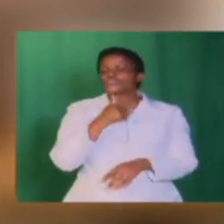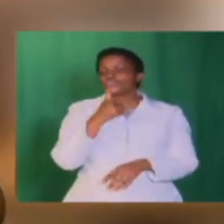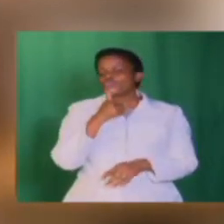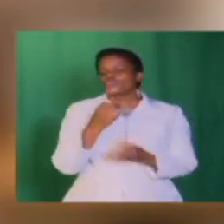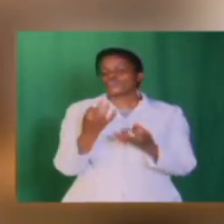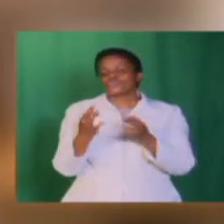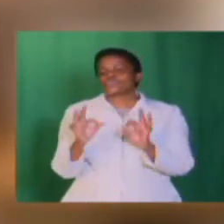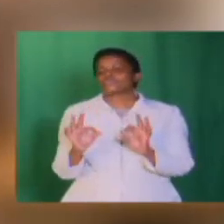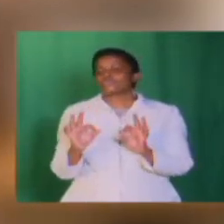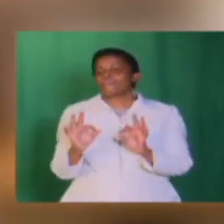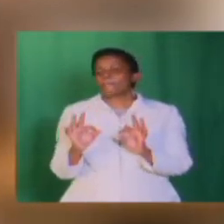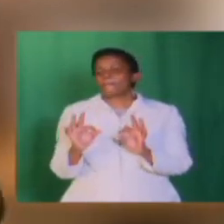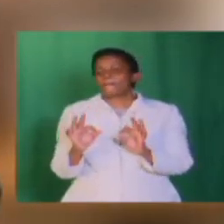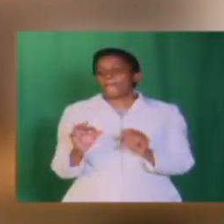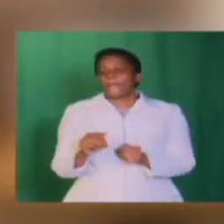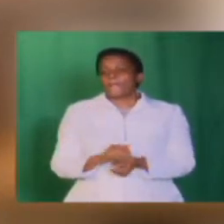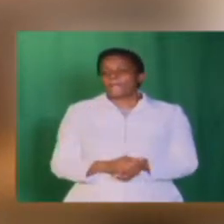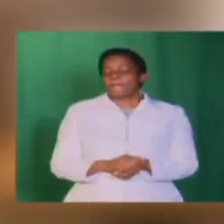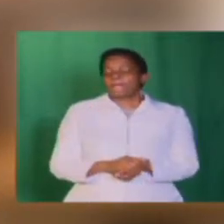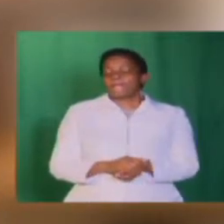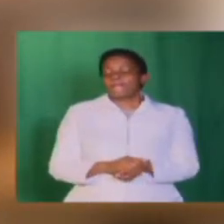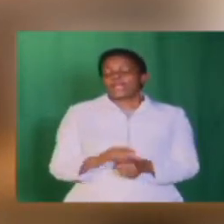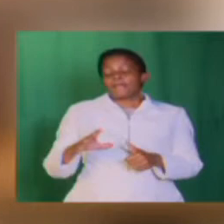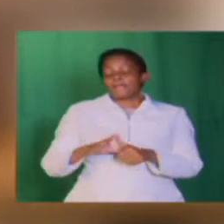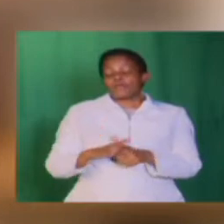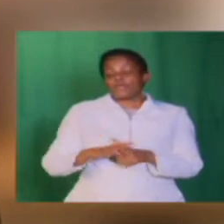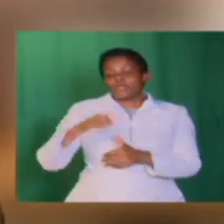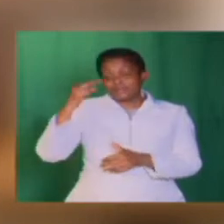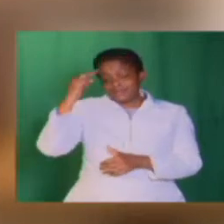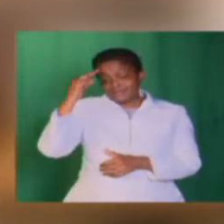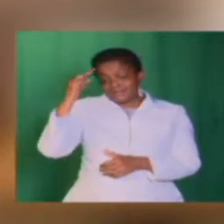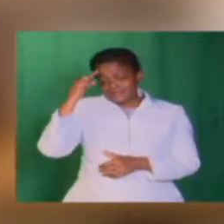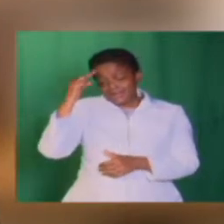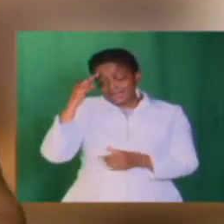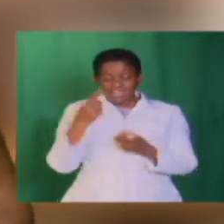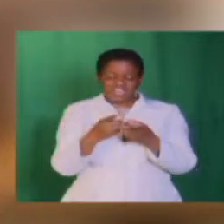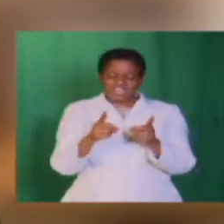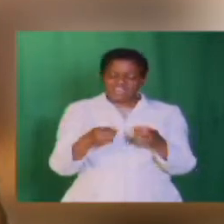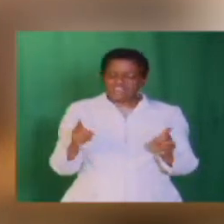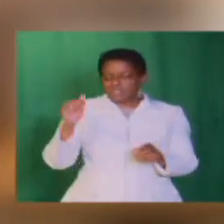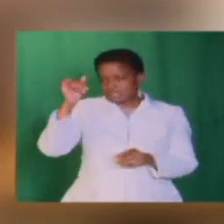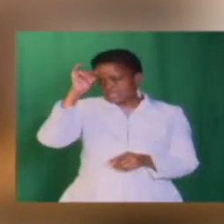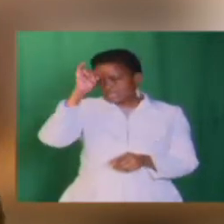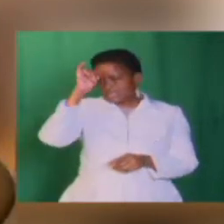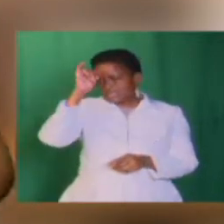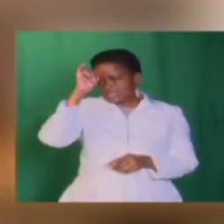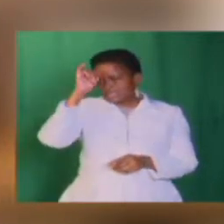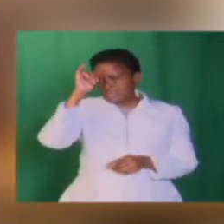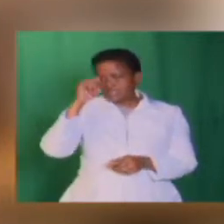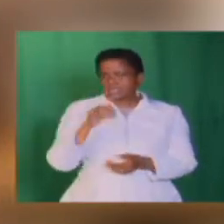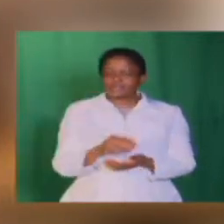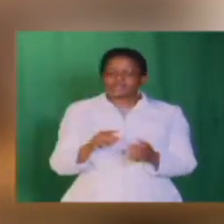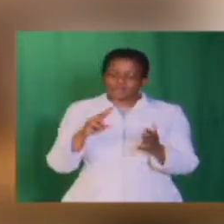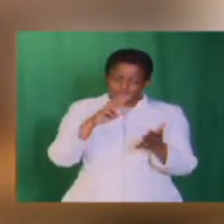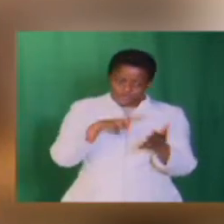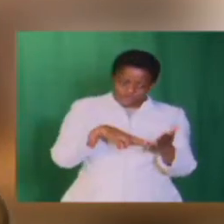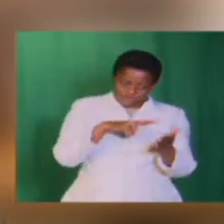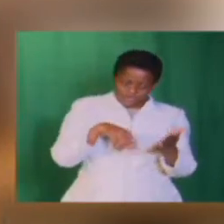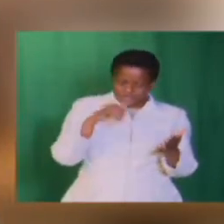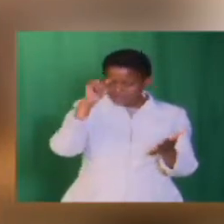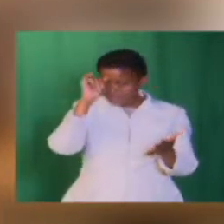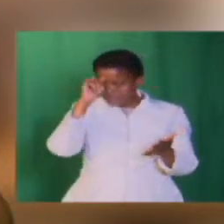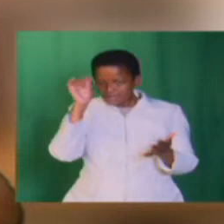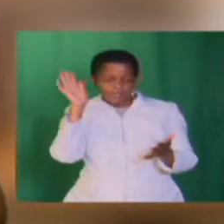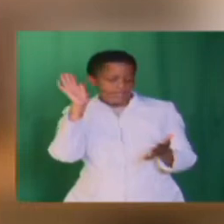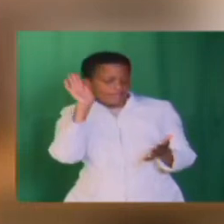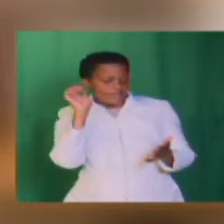also understand this, that there are certain skills, like I talked about them the other time, meaning the reading skill and the listening